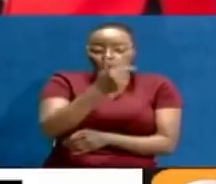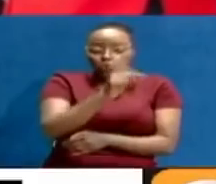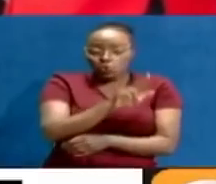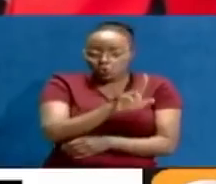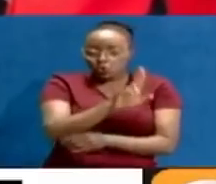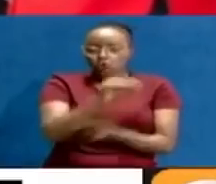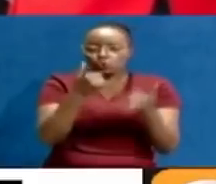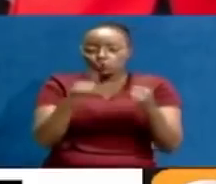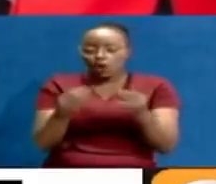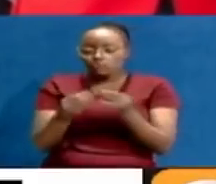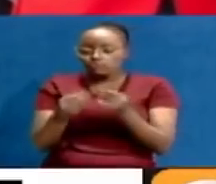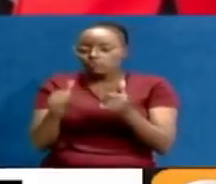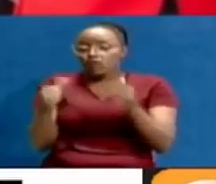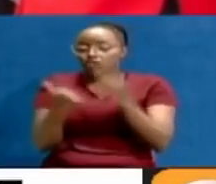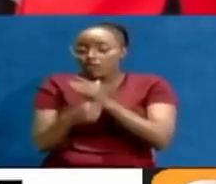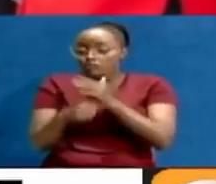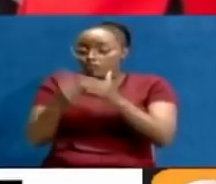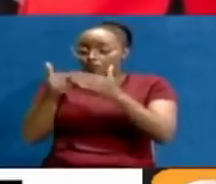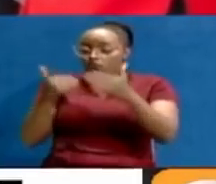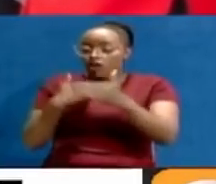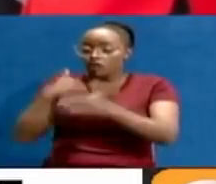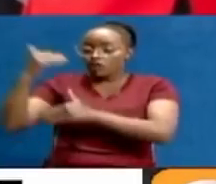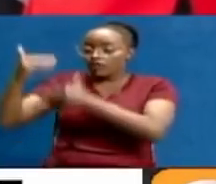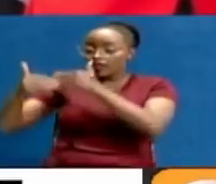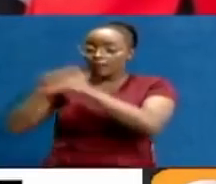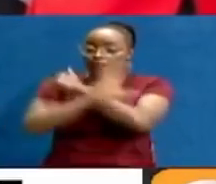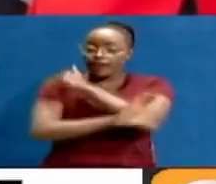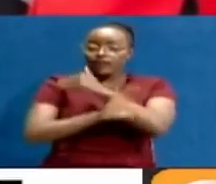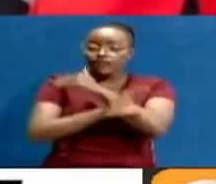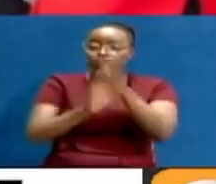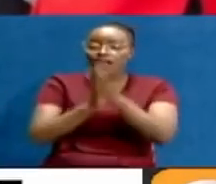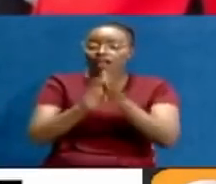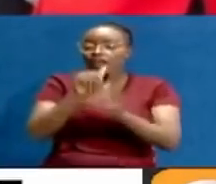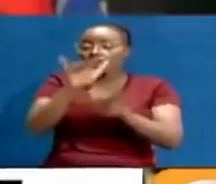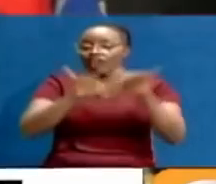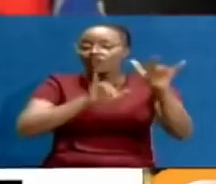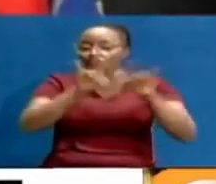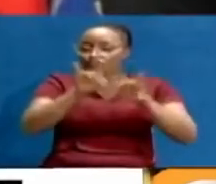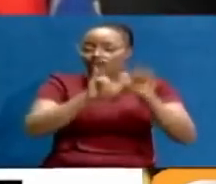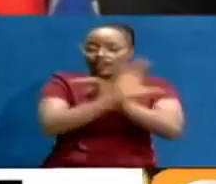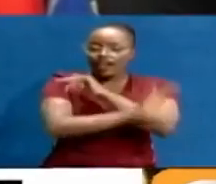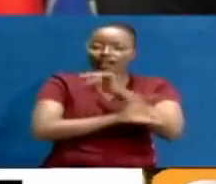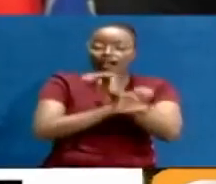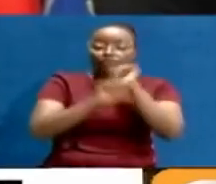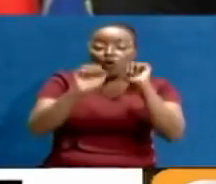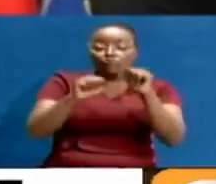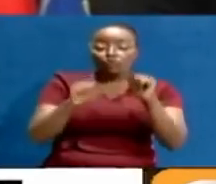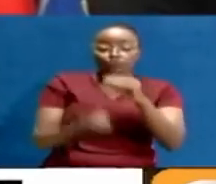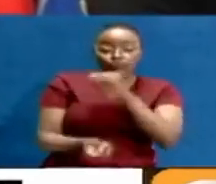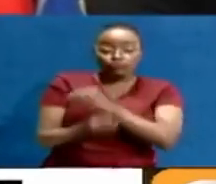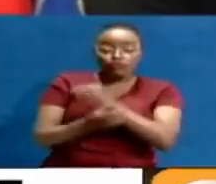mend diplomatic fences with neighboring countries and those abroad will likely define